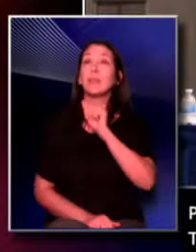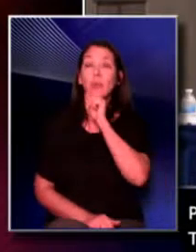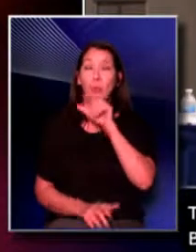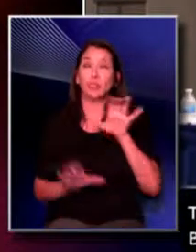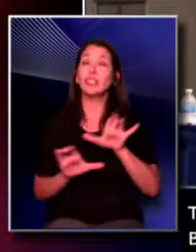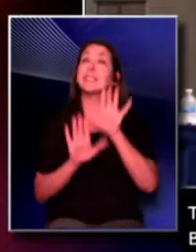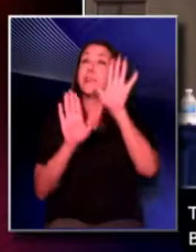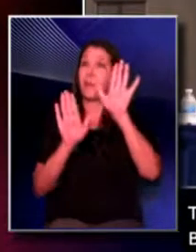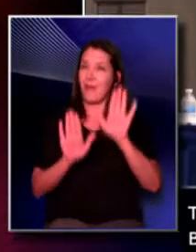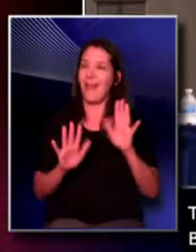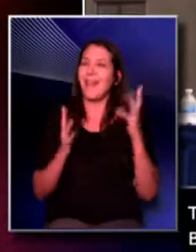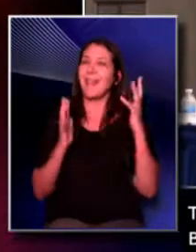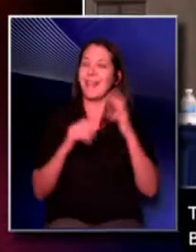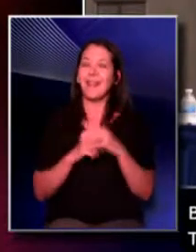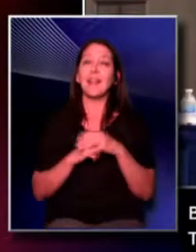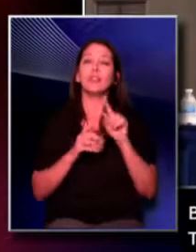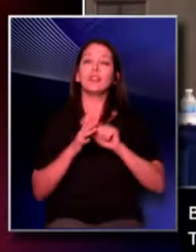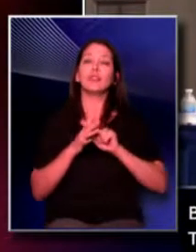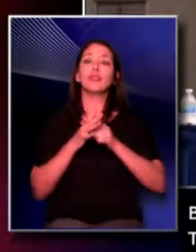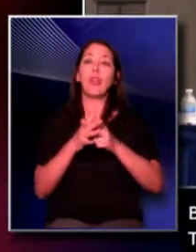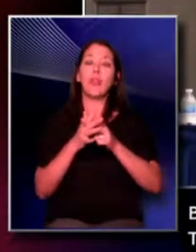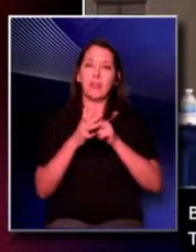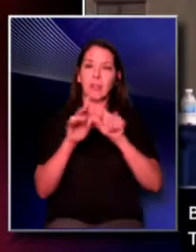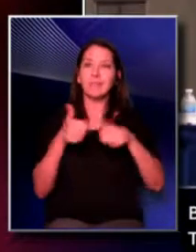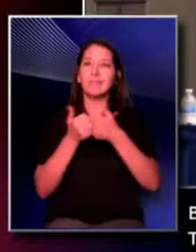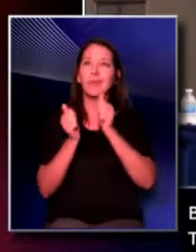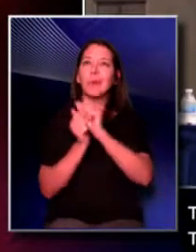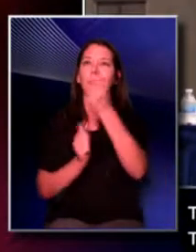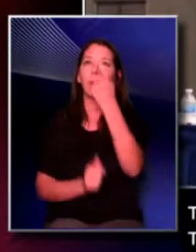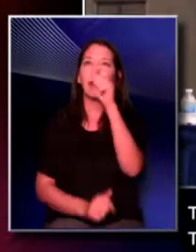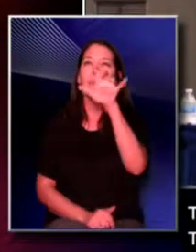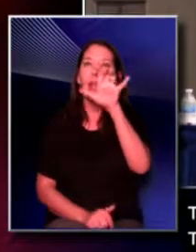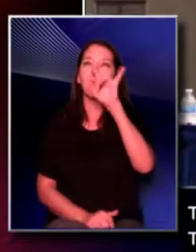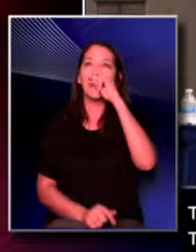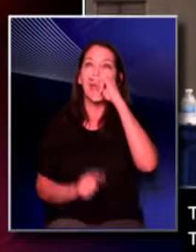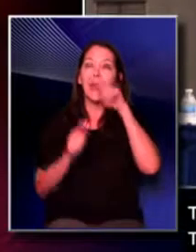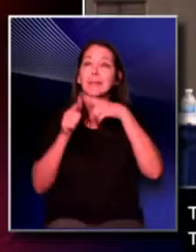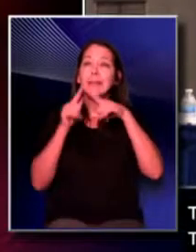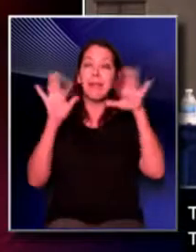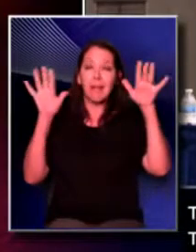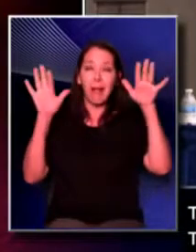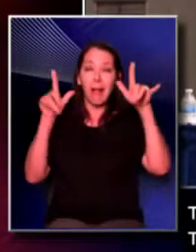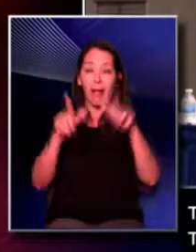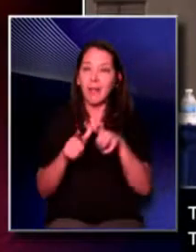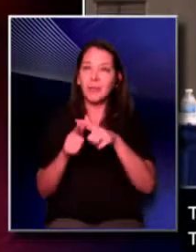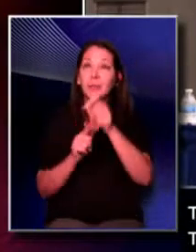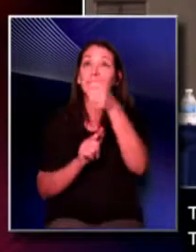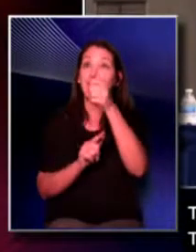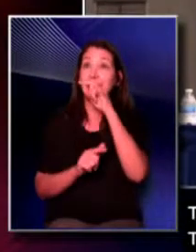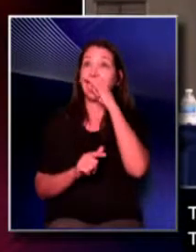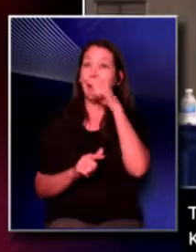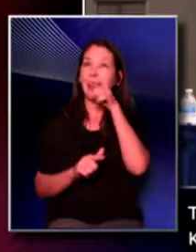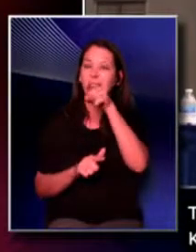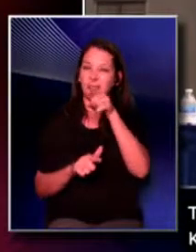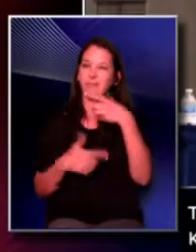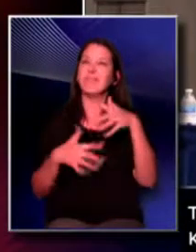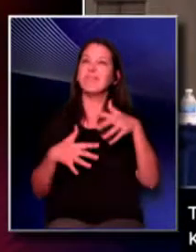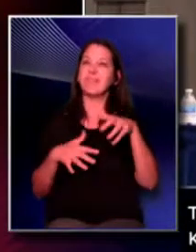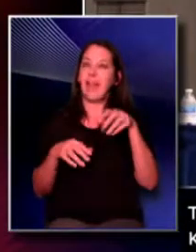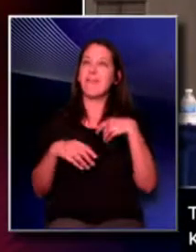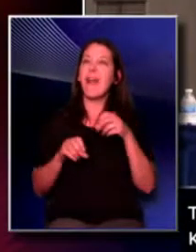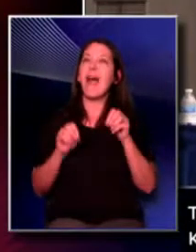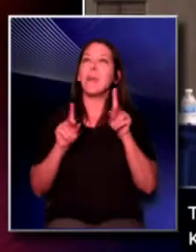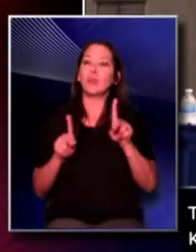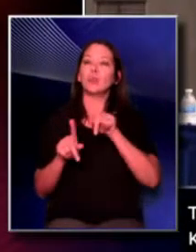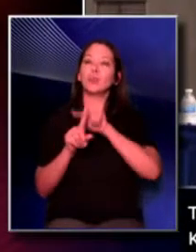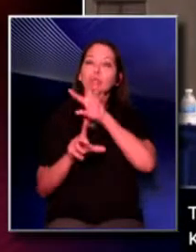well, starting off against about 1,100 kids and then wheedled down to about 10. And she had the opportunity to do